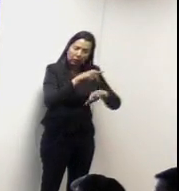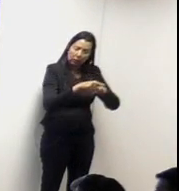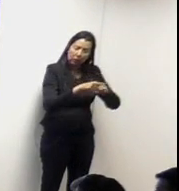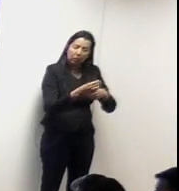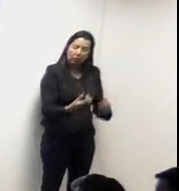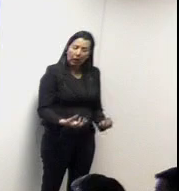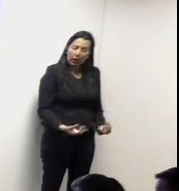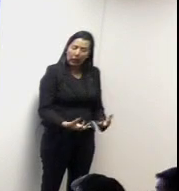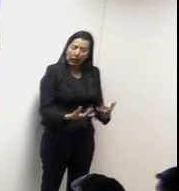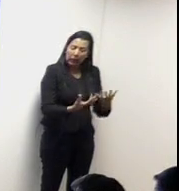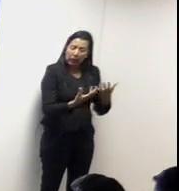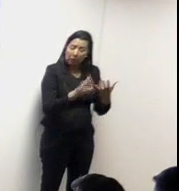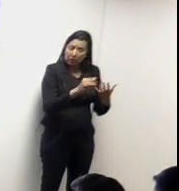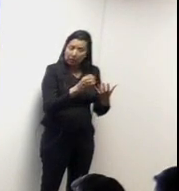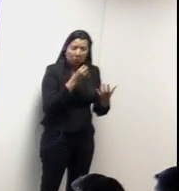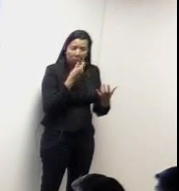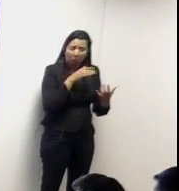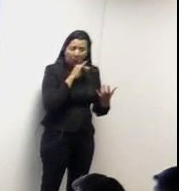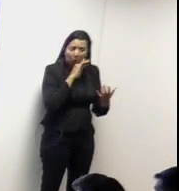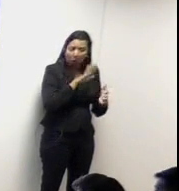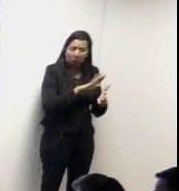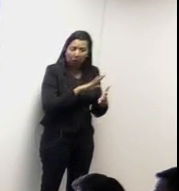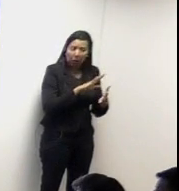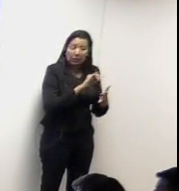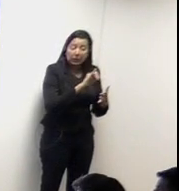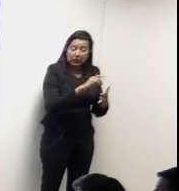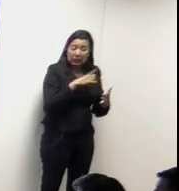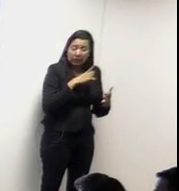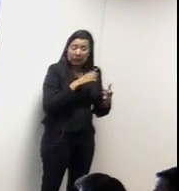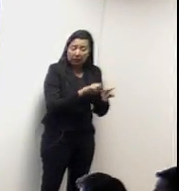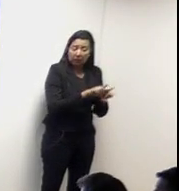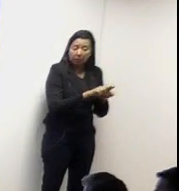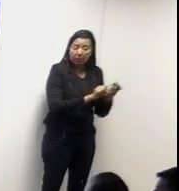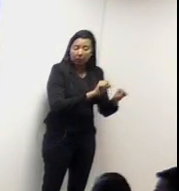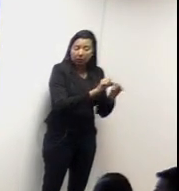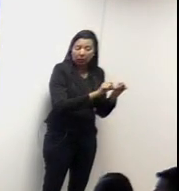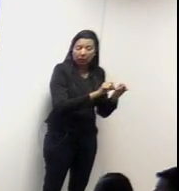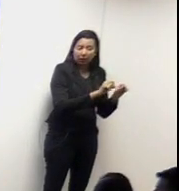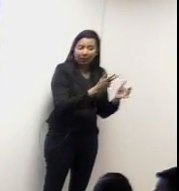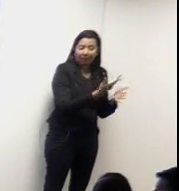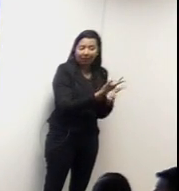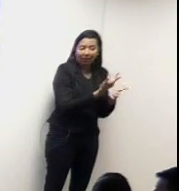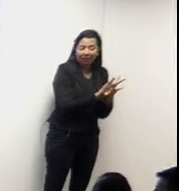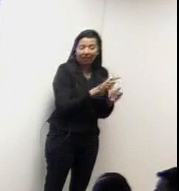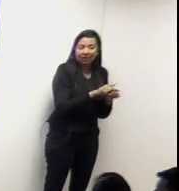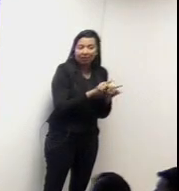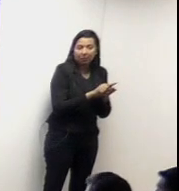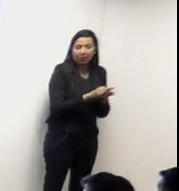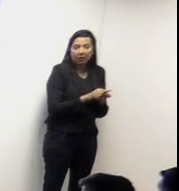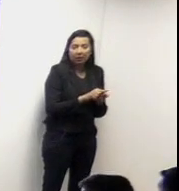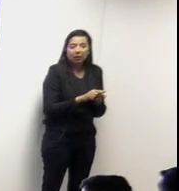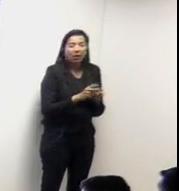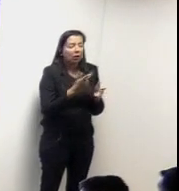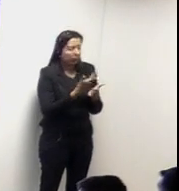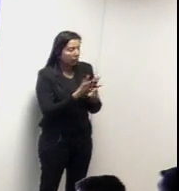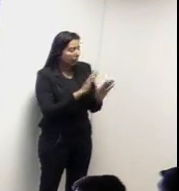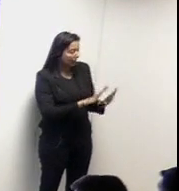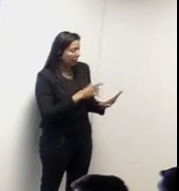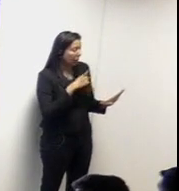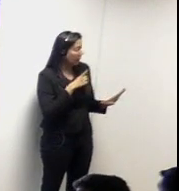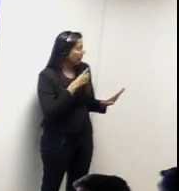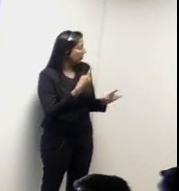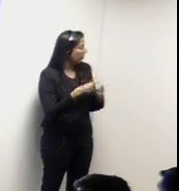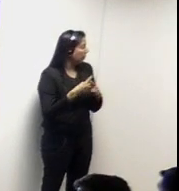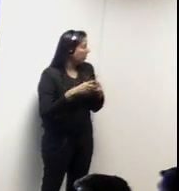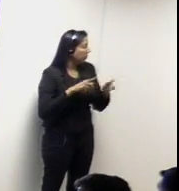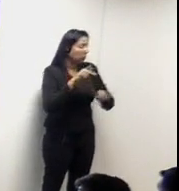can get this overshoot and collapse behavior. And this overshoot and collapse behavior happens because the population grows too